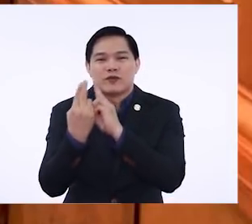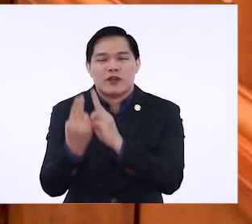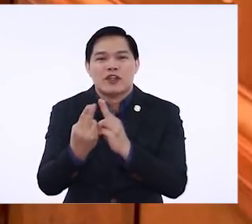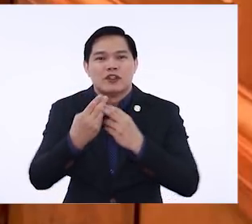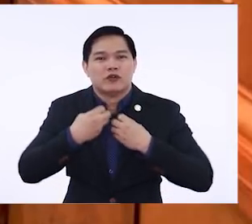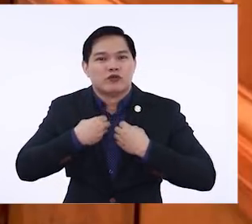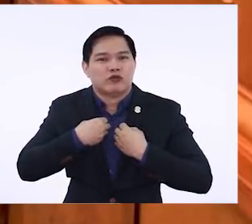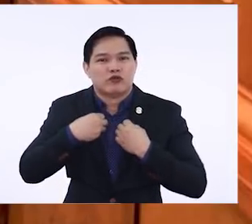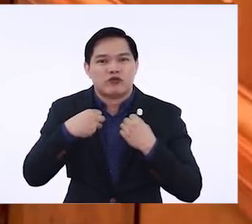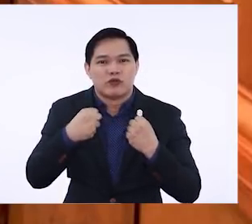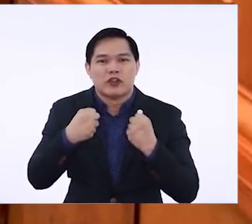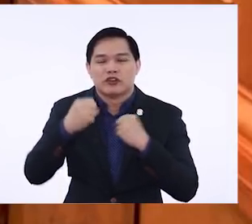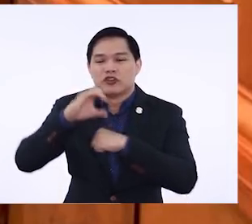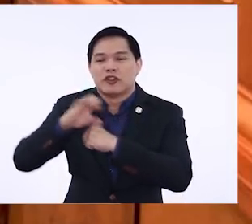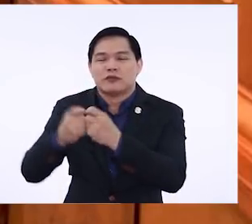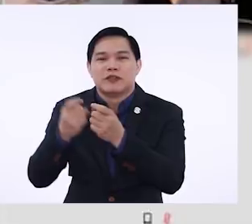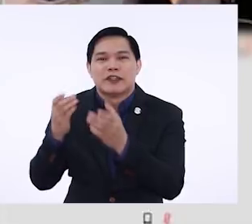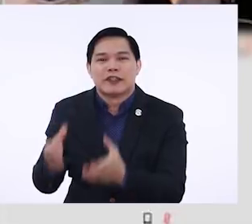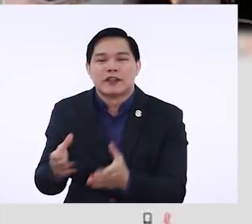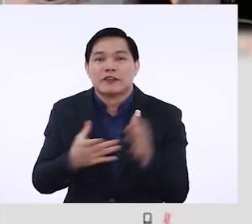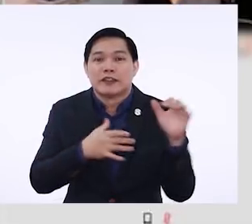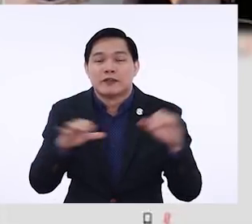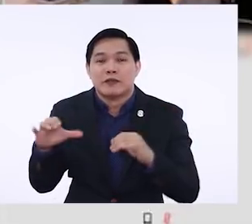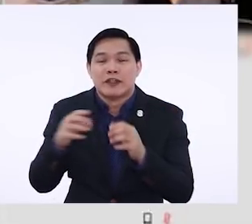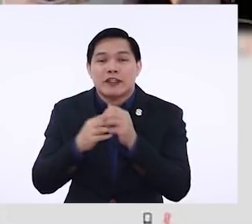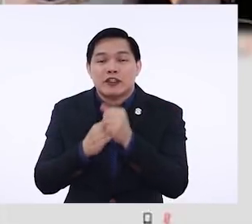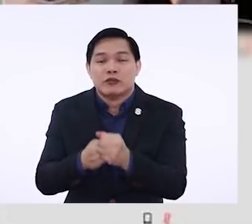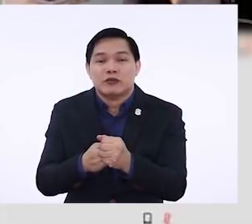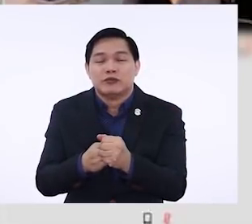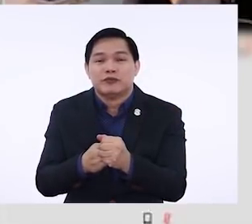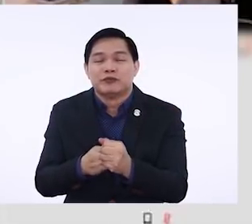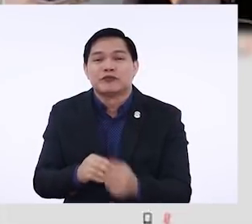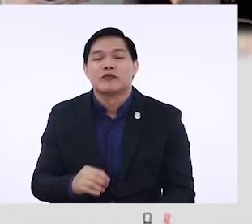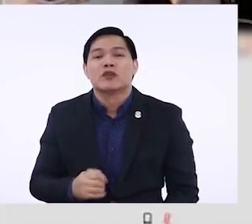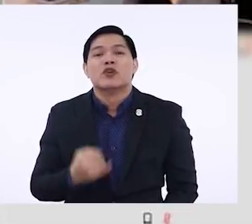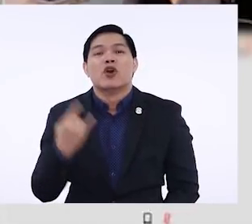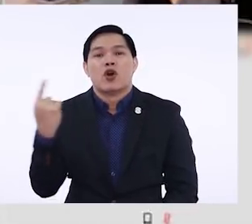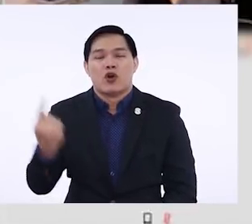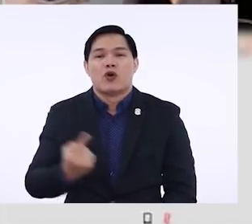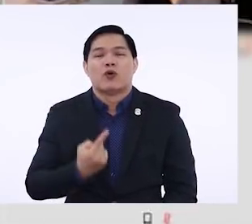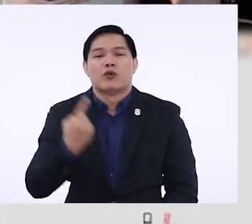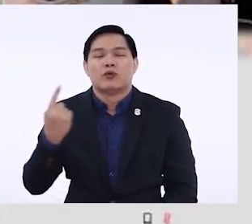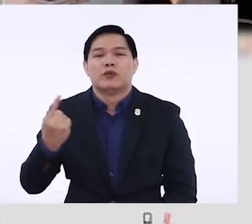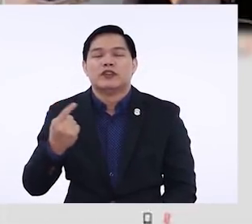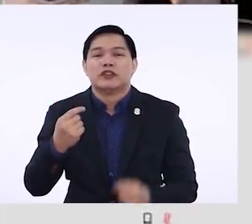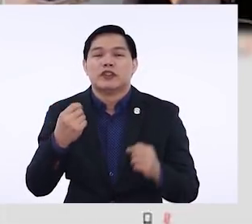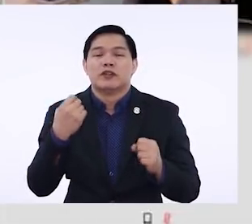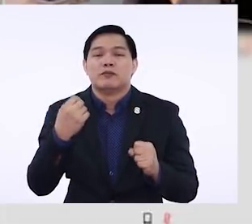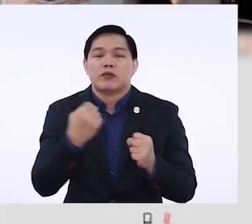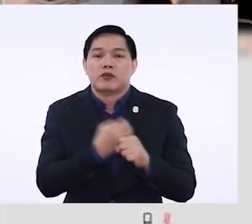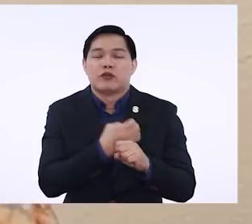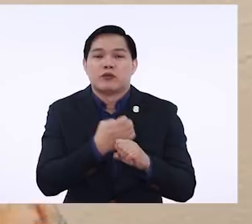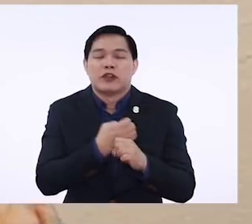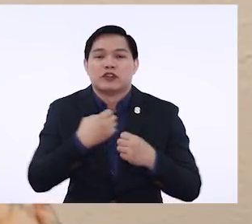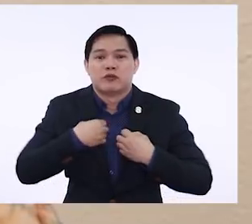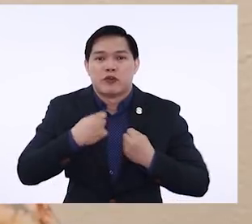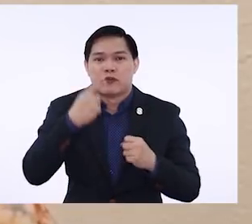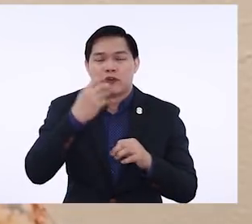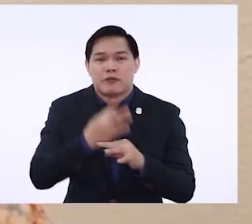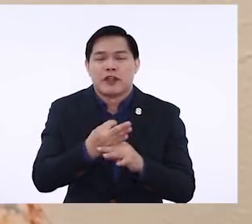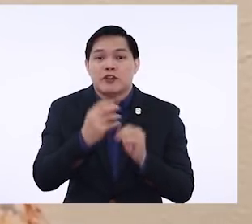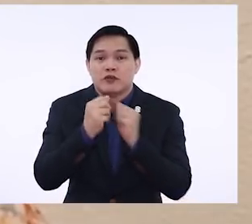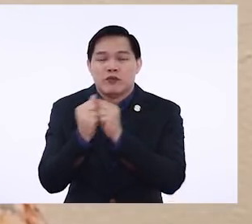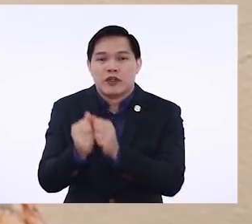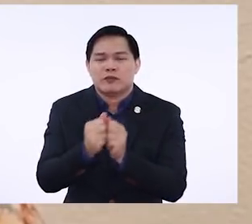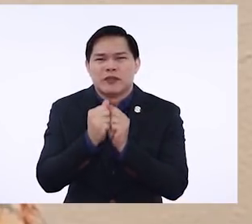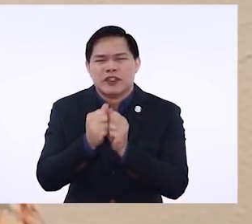church administration. The activities and events that the church launches are always important in strengthening the brethren in their faith. The gathering was